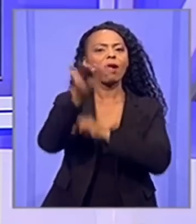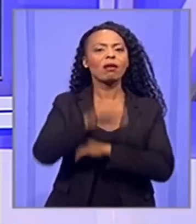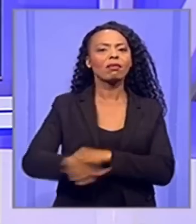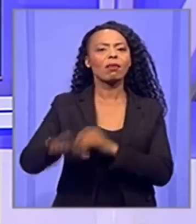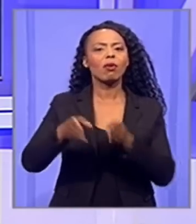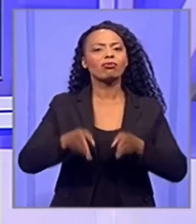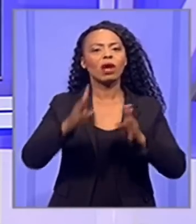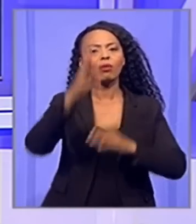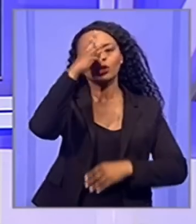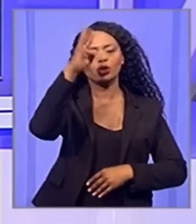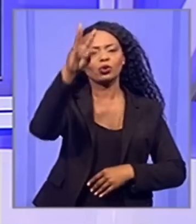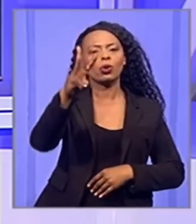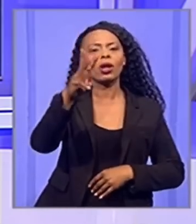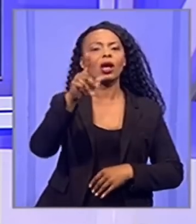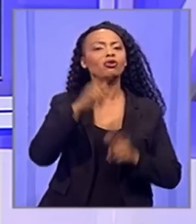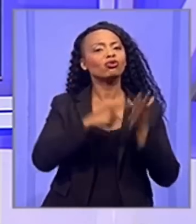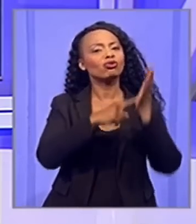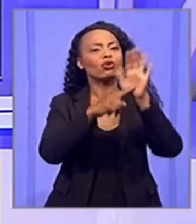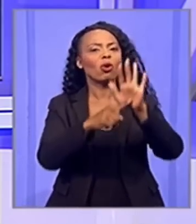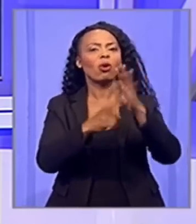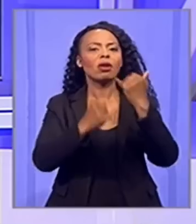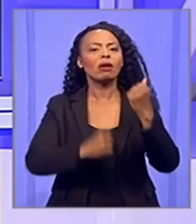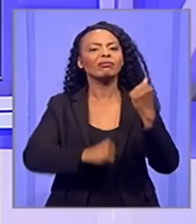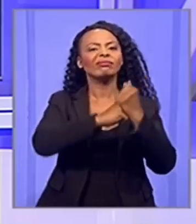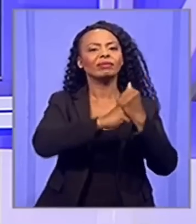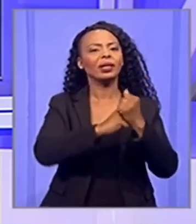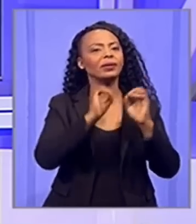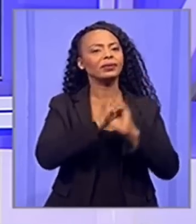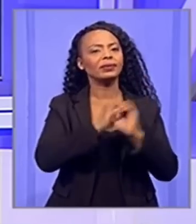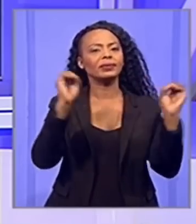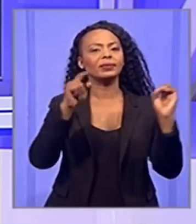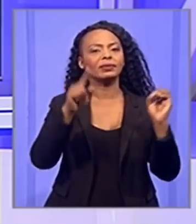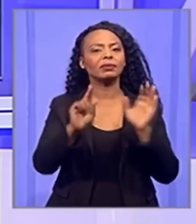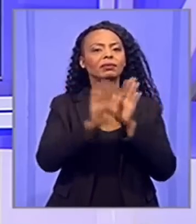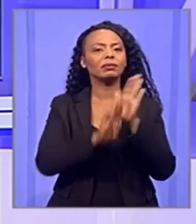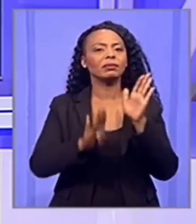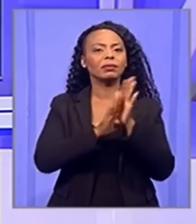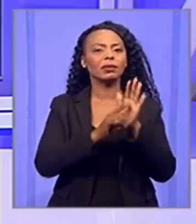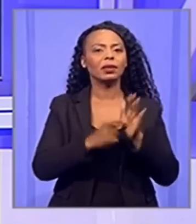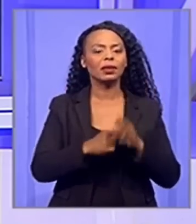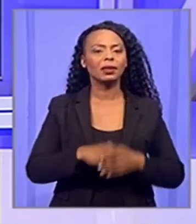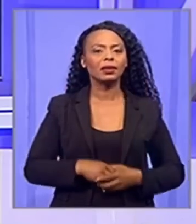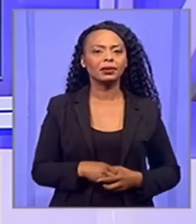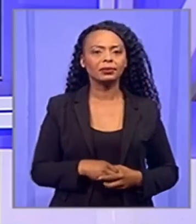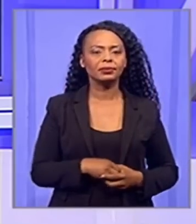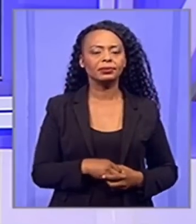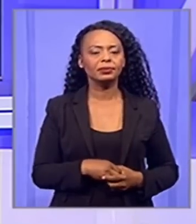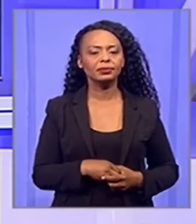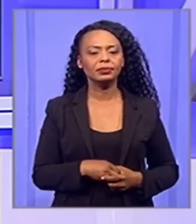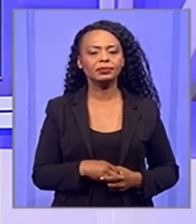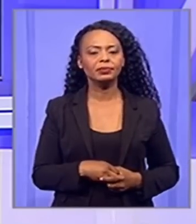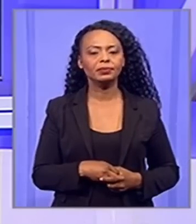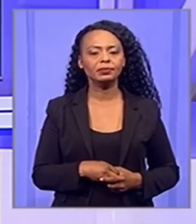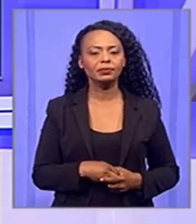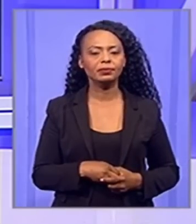ya Pretoria e le go supa ke mo kgatlhanong ya bone go molao ka kangwa ono wa manyalo.